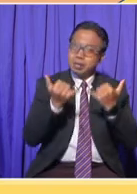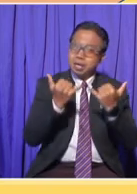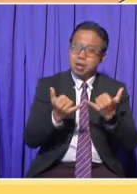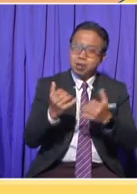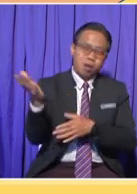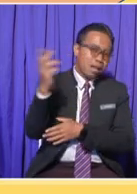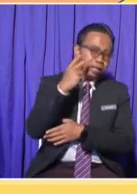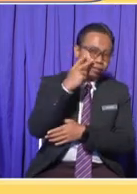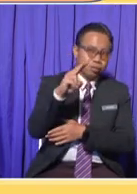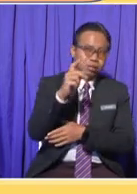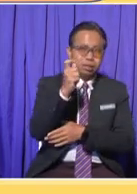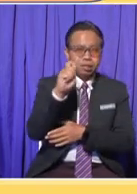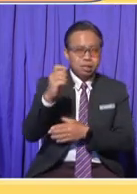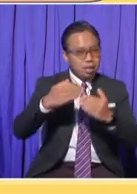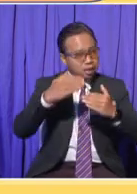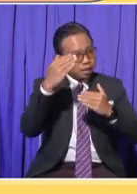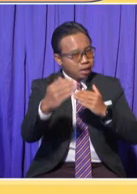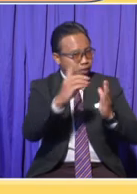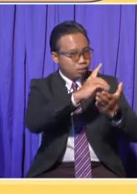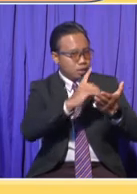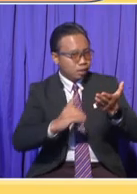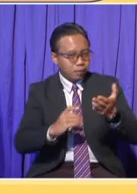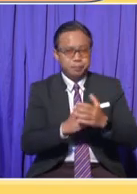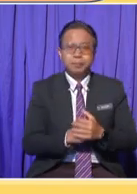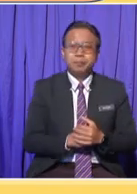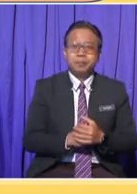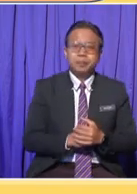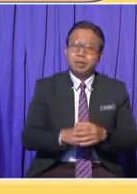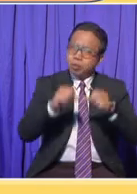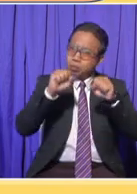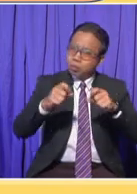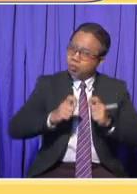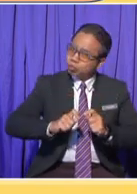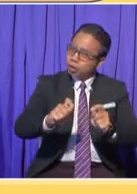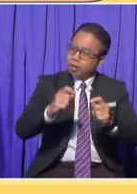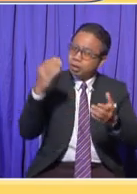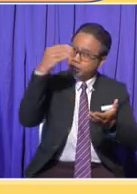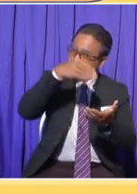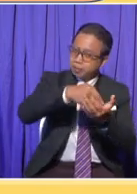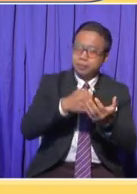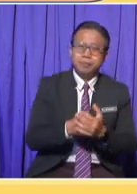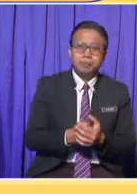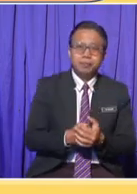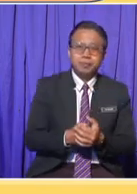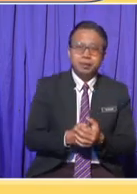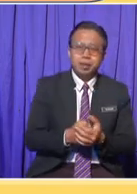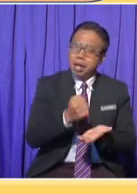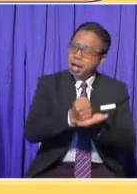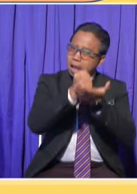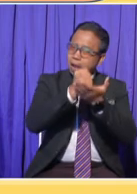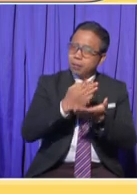Now, let's see the next diagram. Can we try again? Can you help